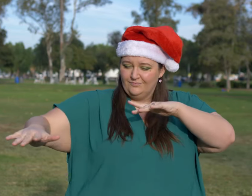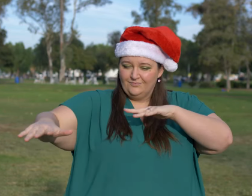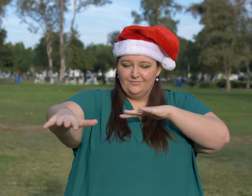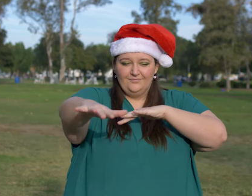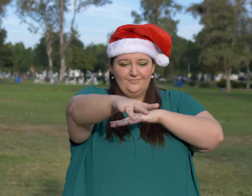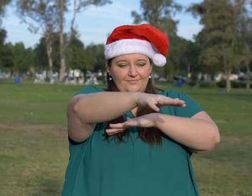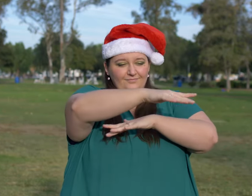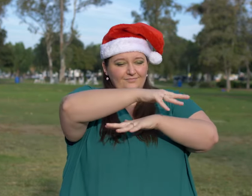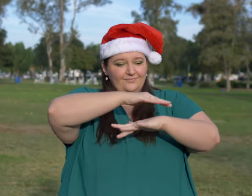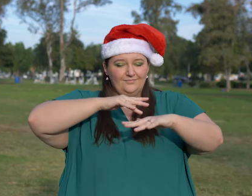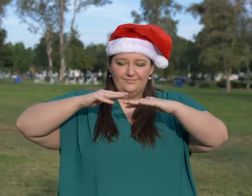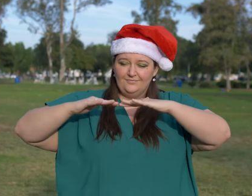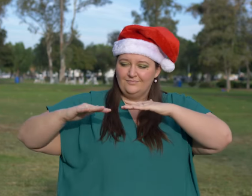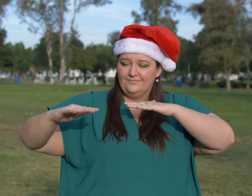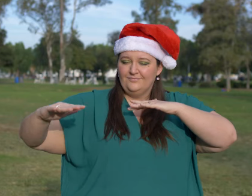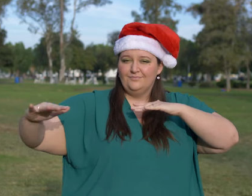it snow.